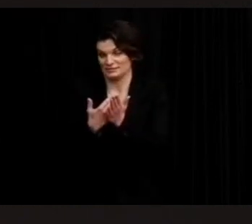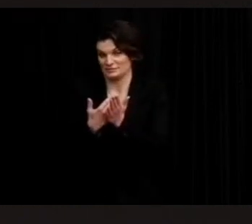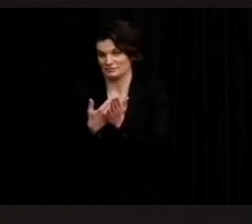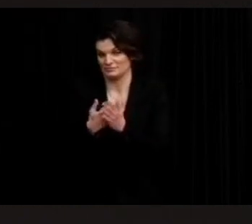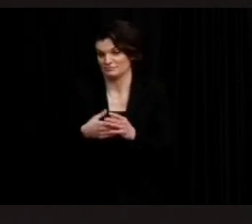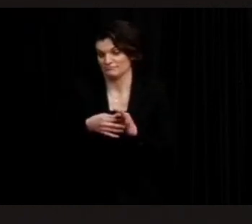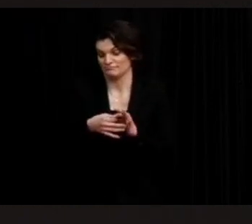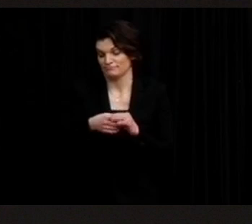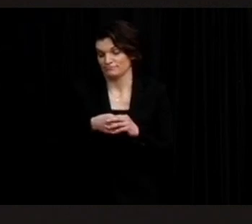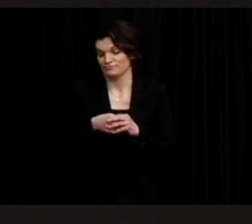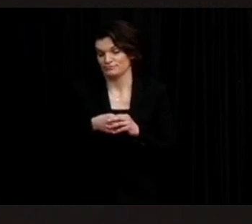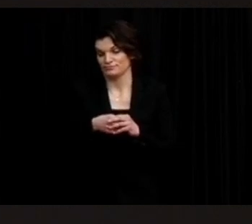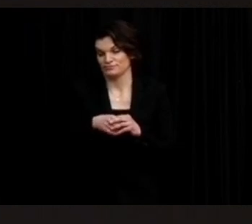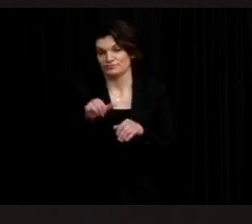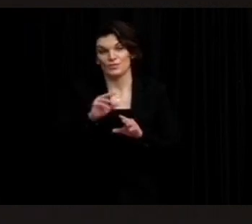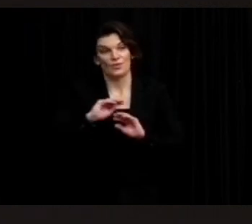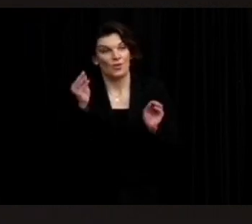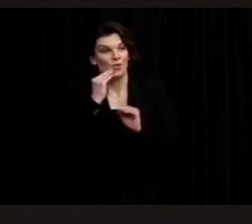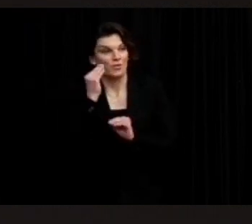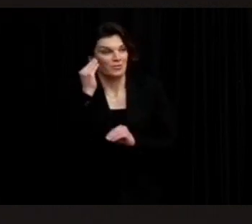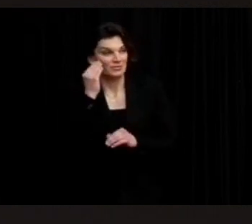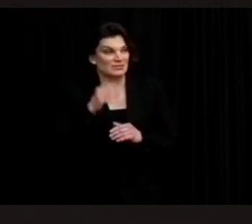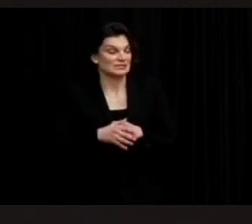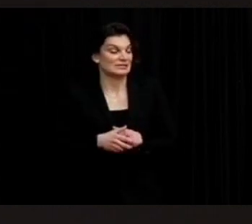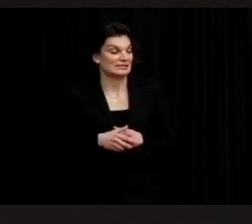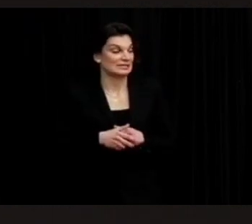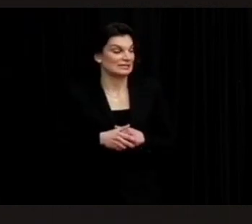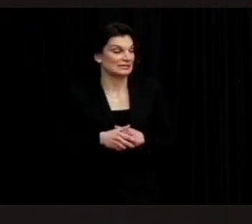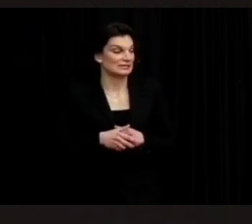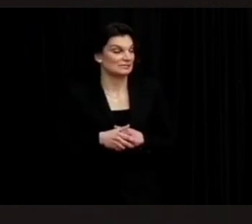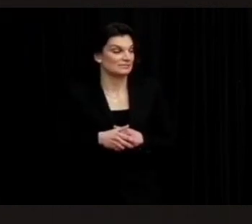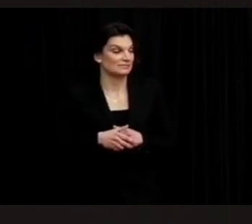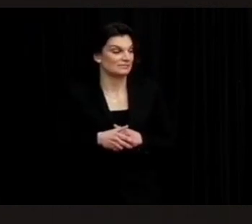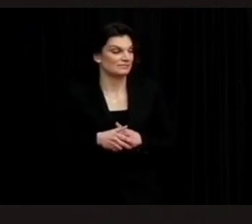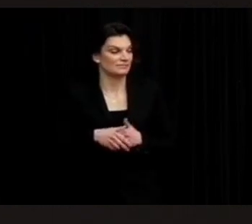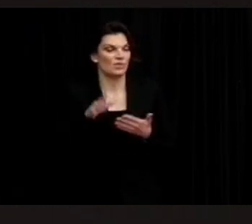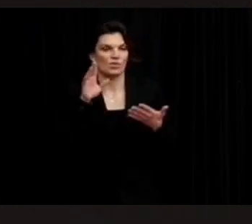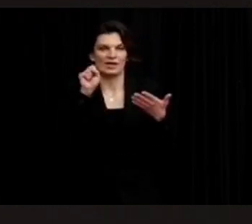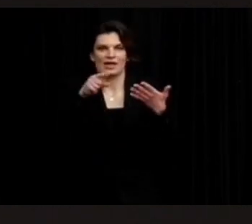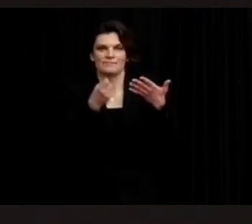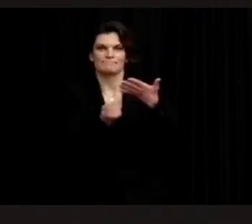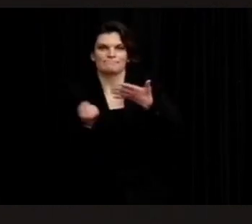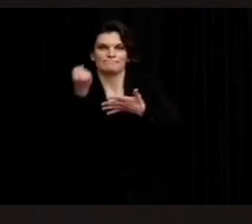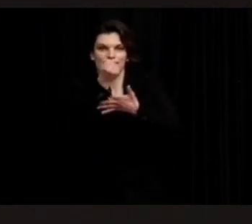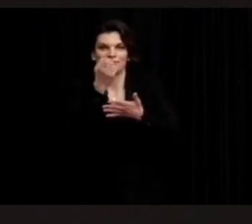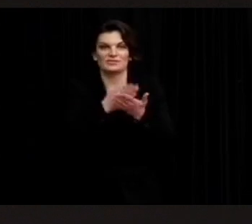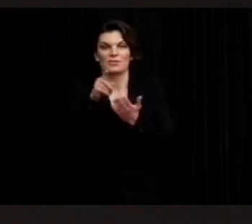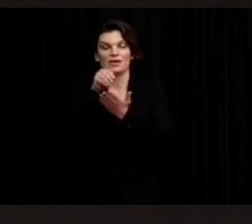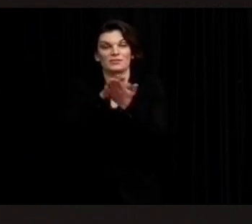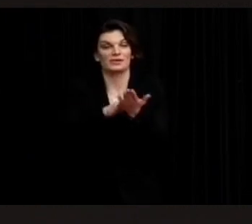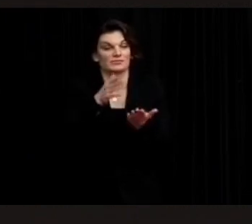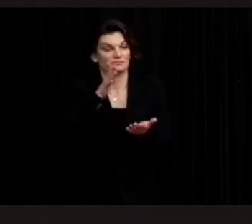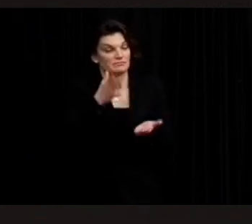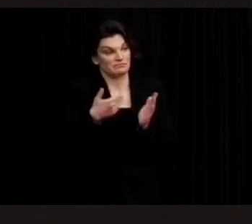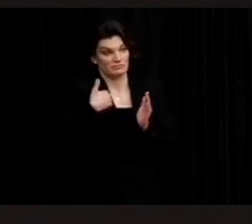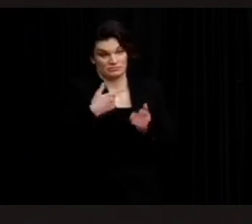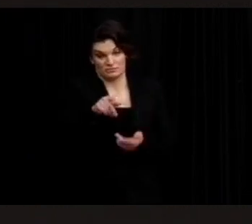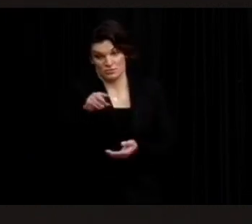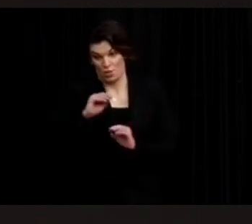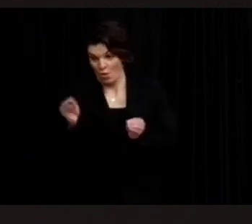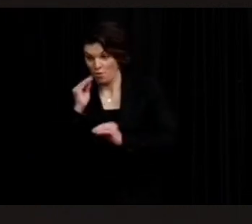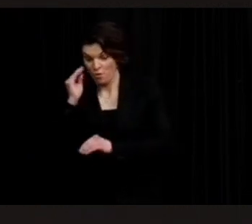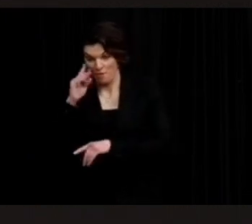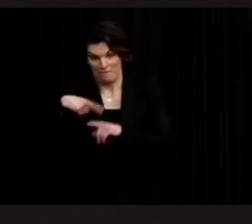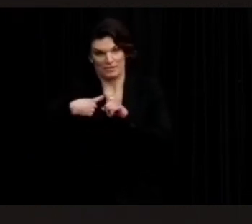for homelessness as well as, which most of our homeless applicants have a disabled status as well, which